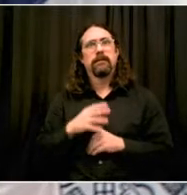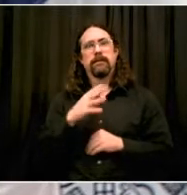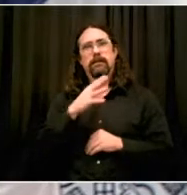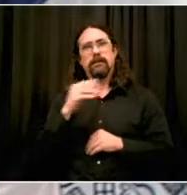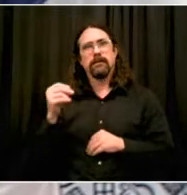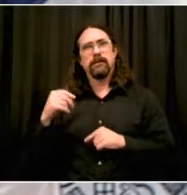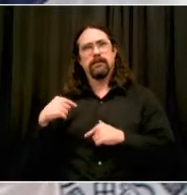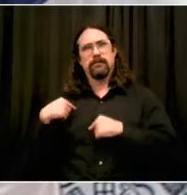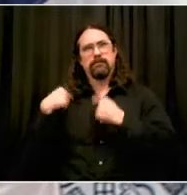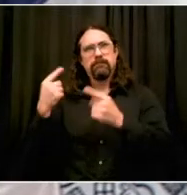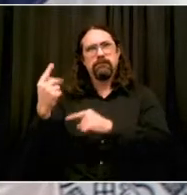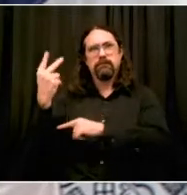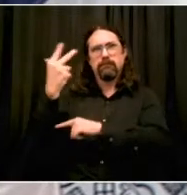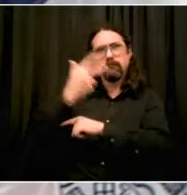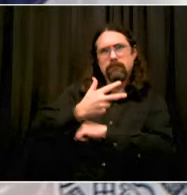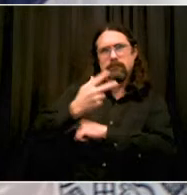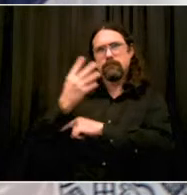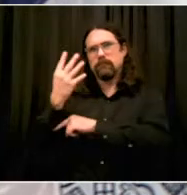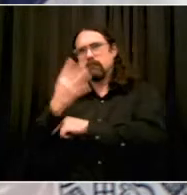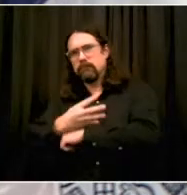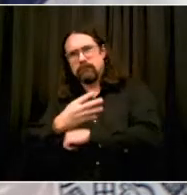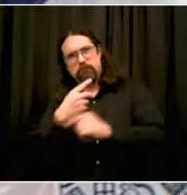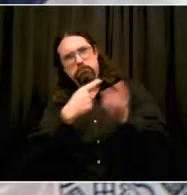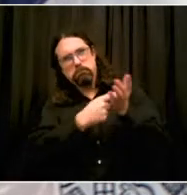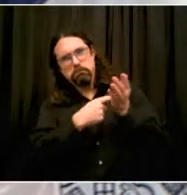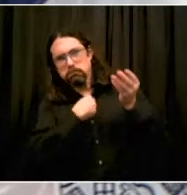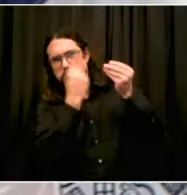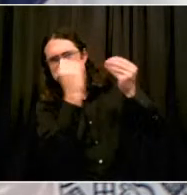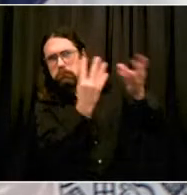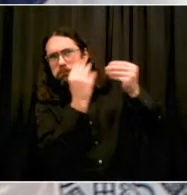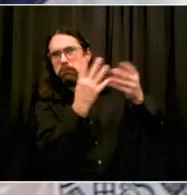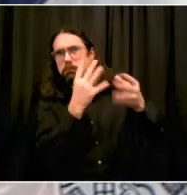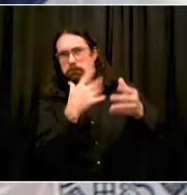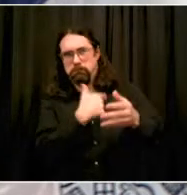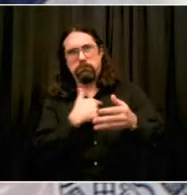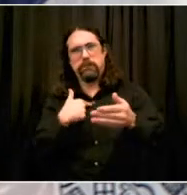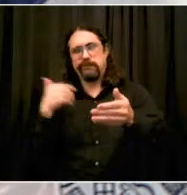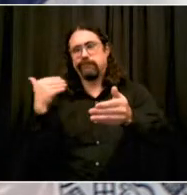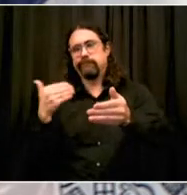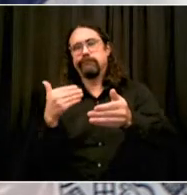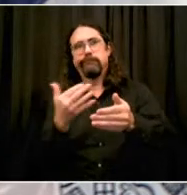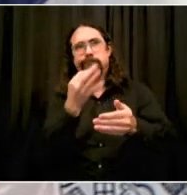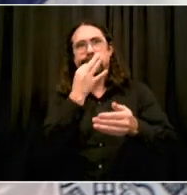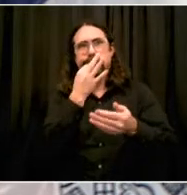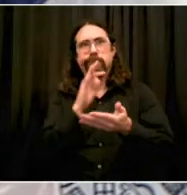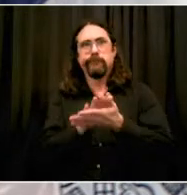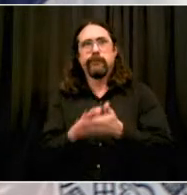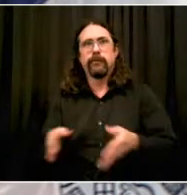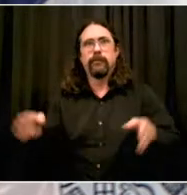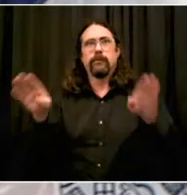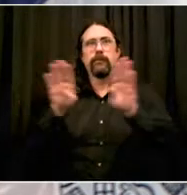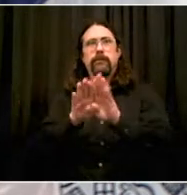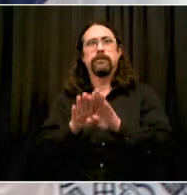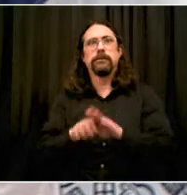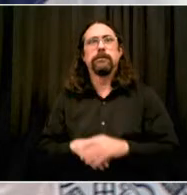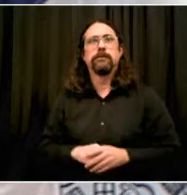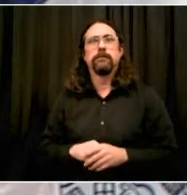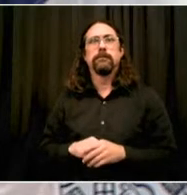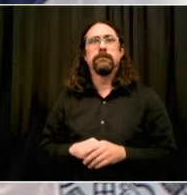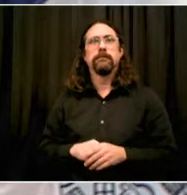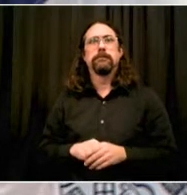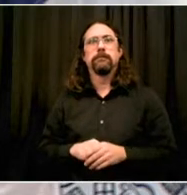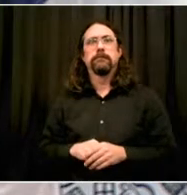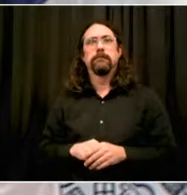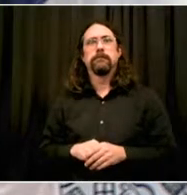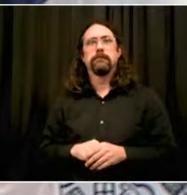the specific exact moment that the press release was going out, he might not have known about because we had to get information out to schools before they